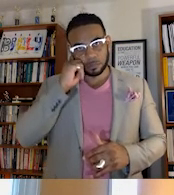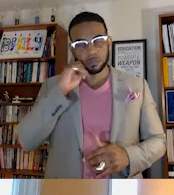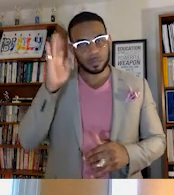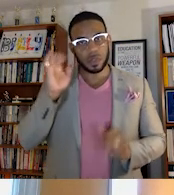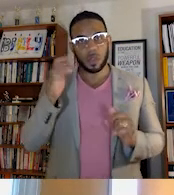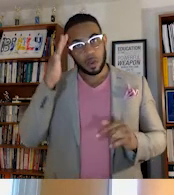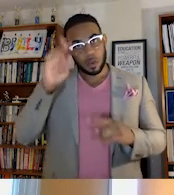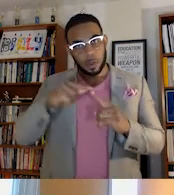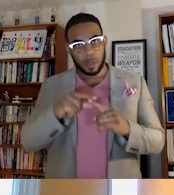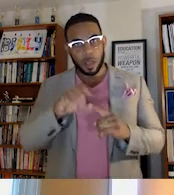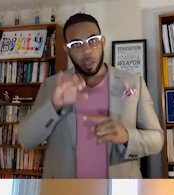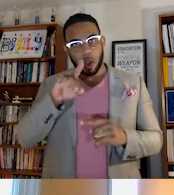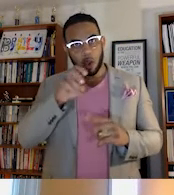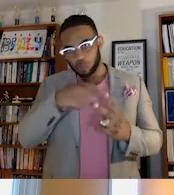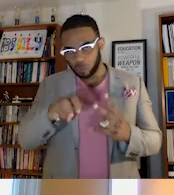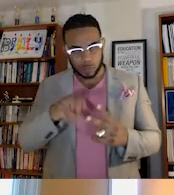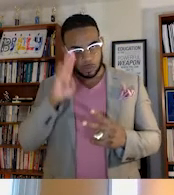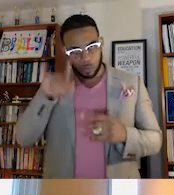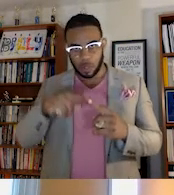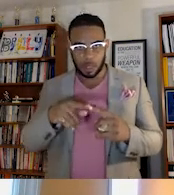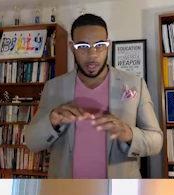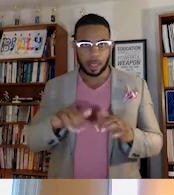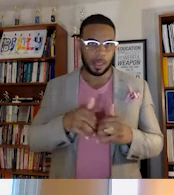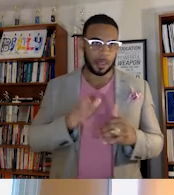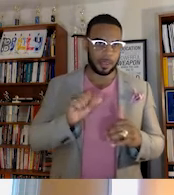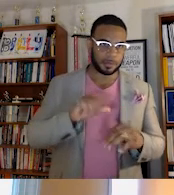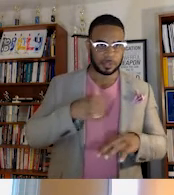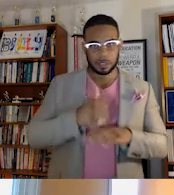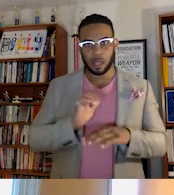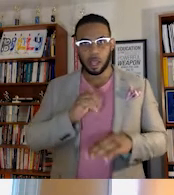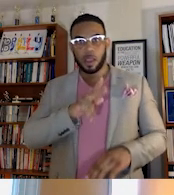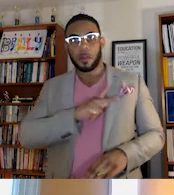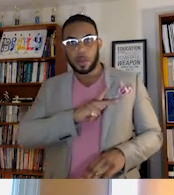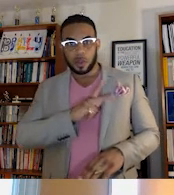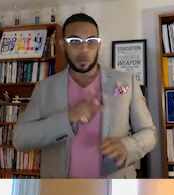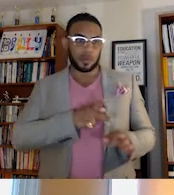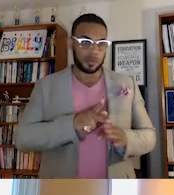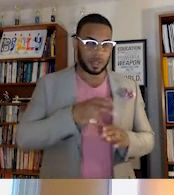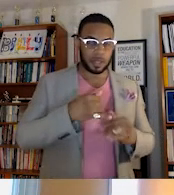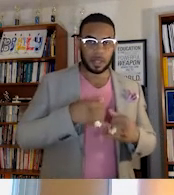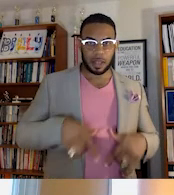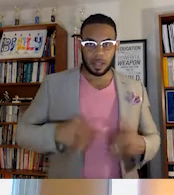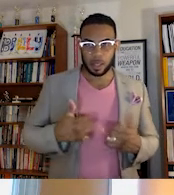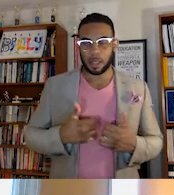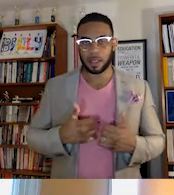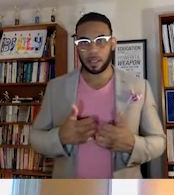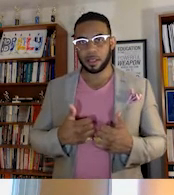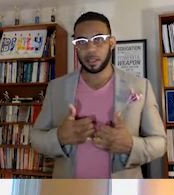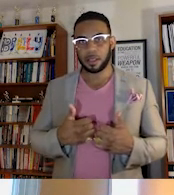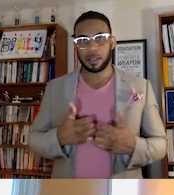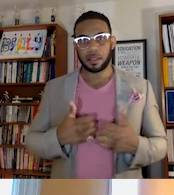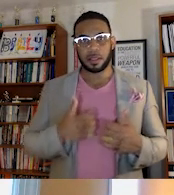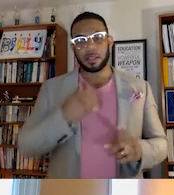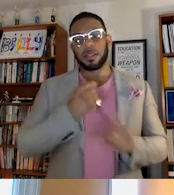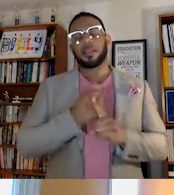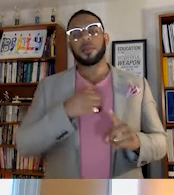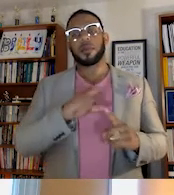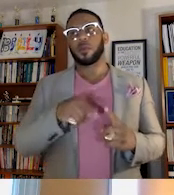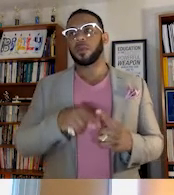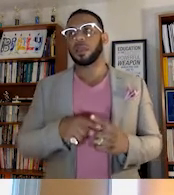all know about code switching. We all know how we have to segment our personal and professional lives. This first hit me